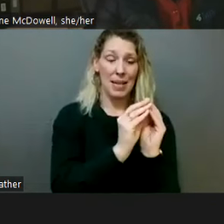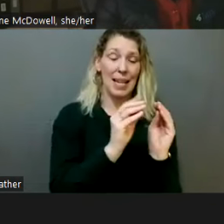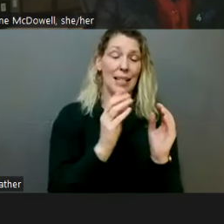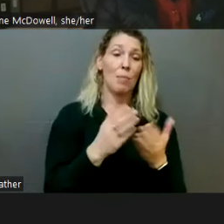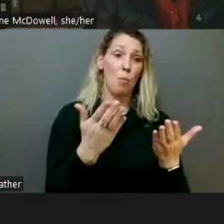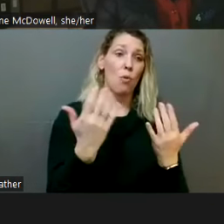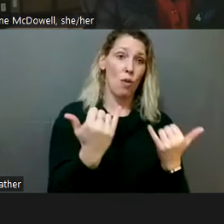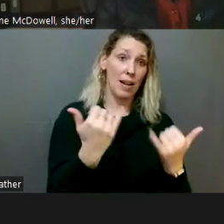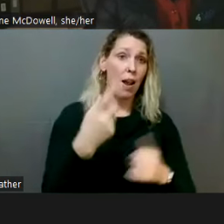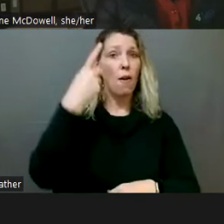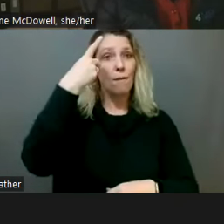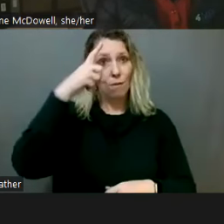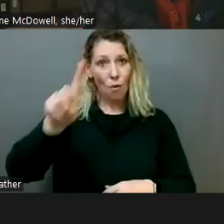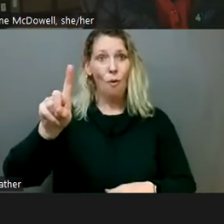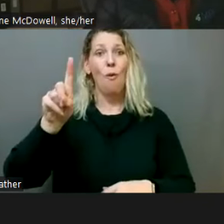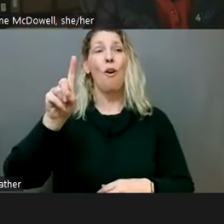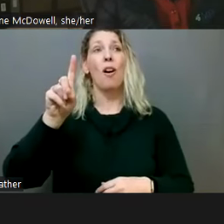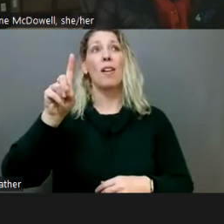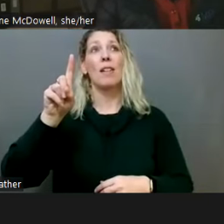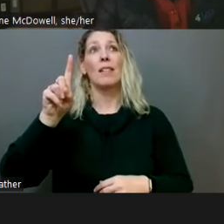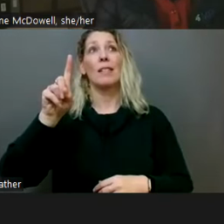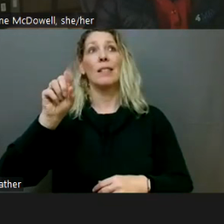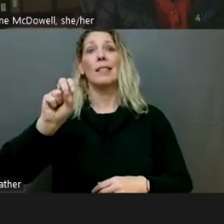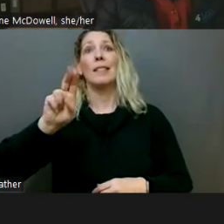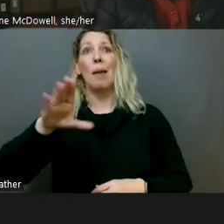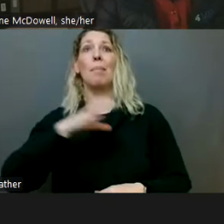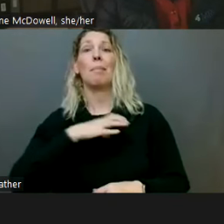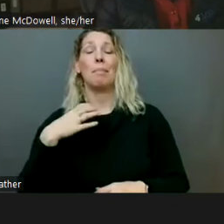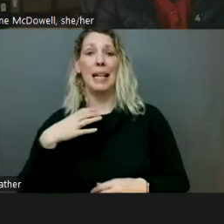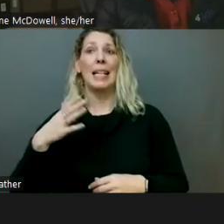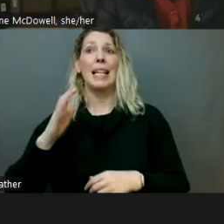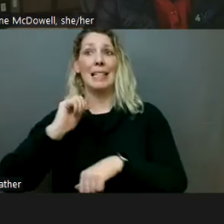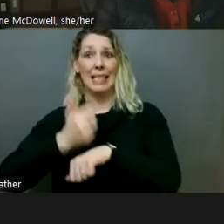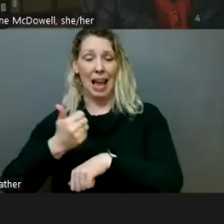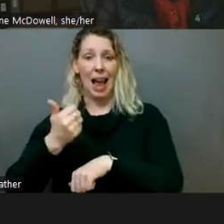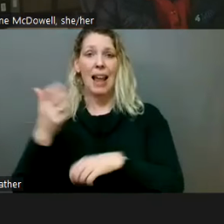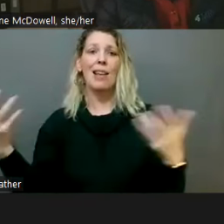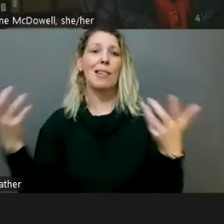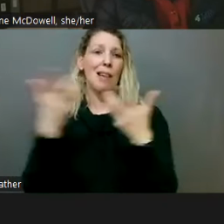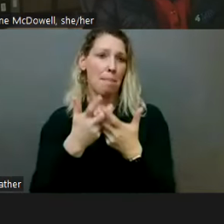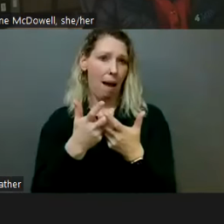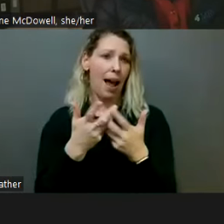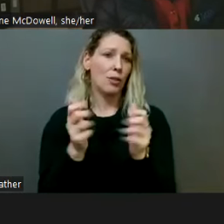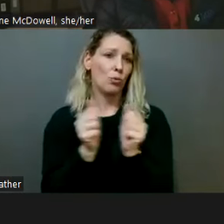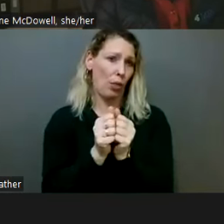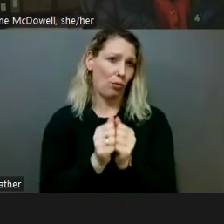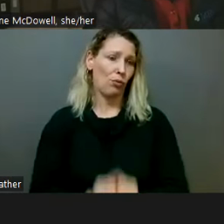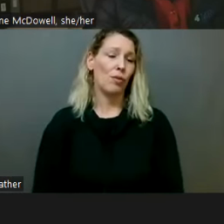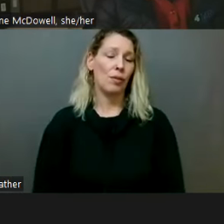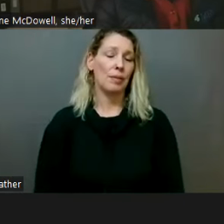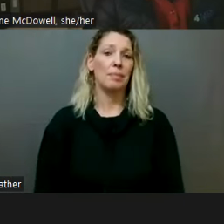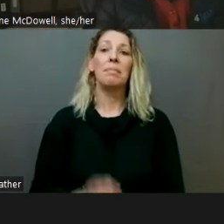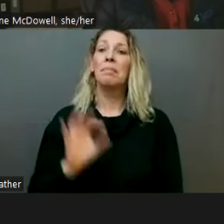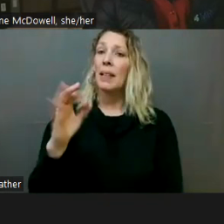now for the subcommittees as designed, and combine those 2 together. Thank